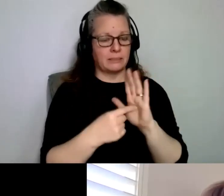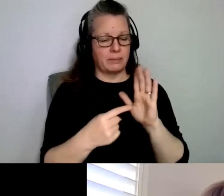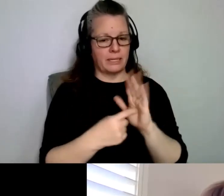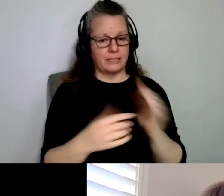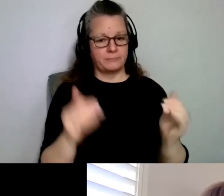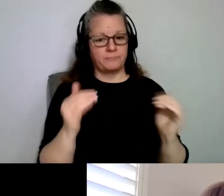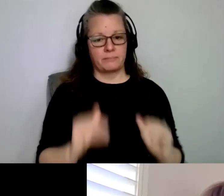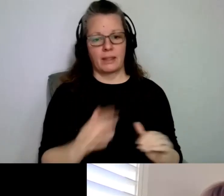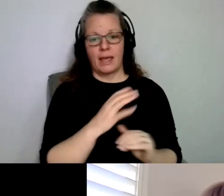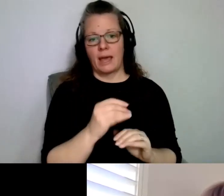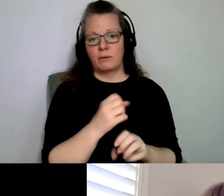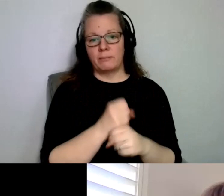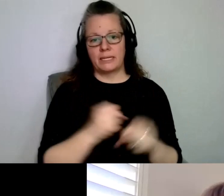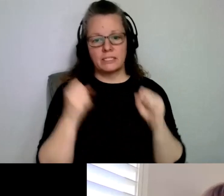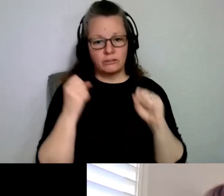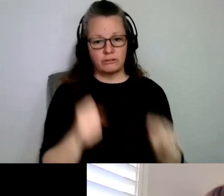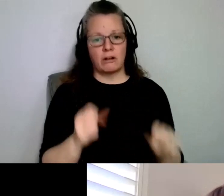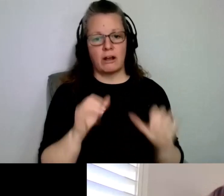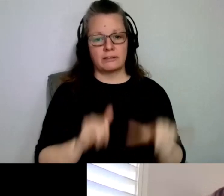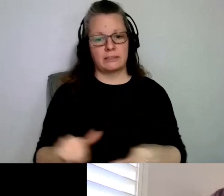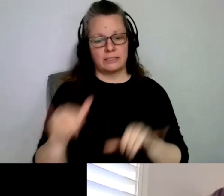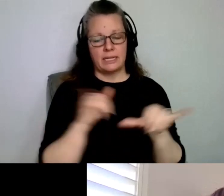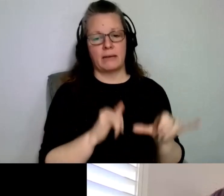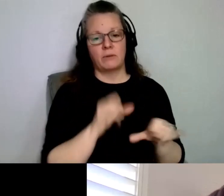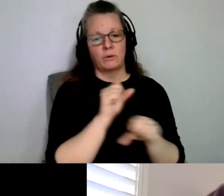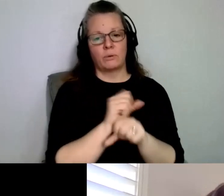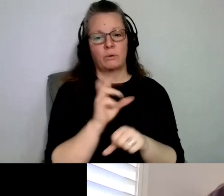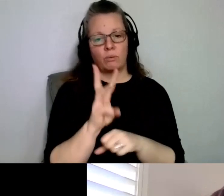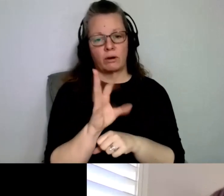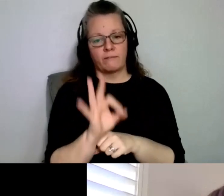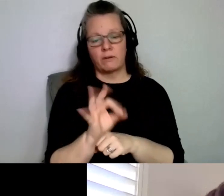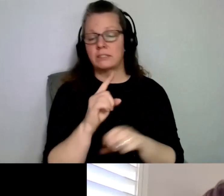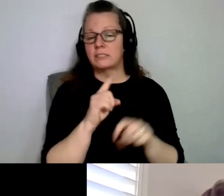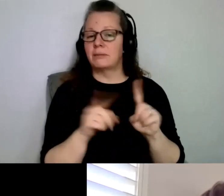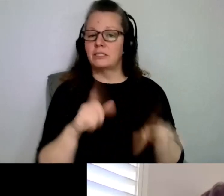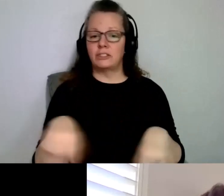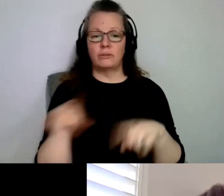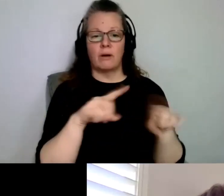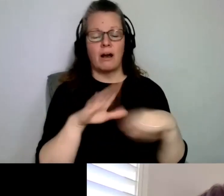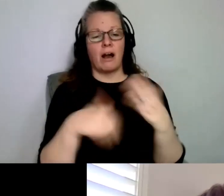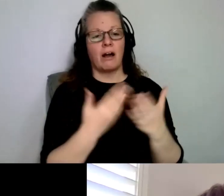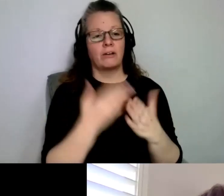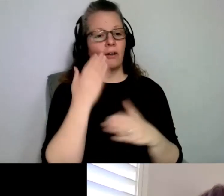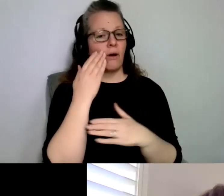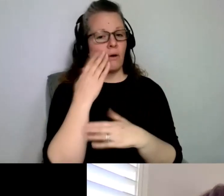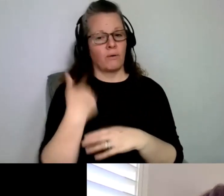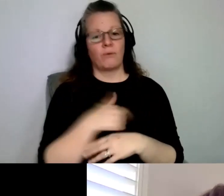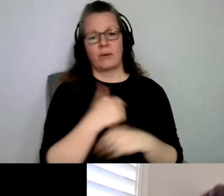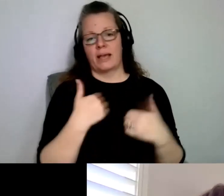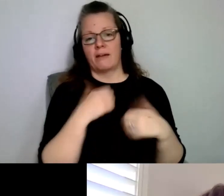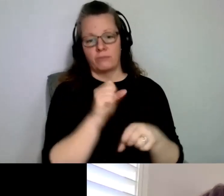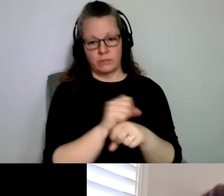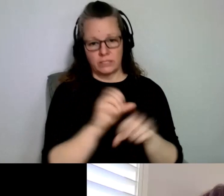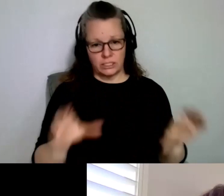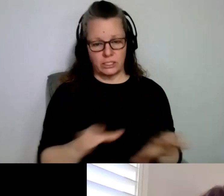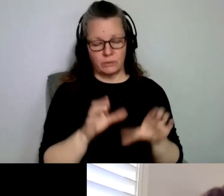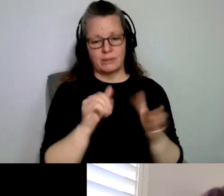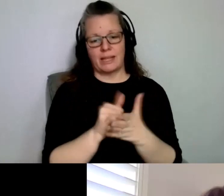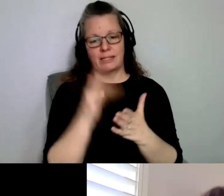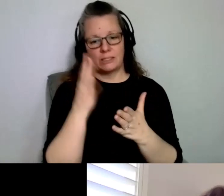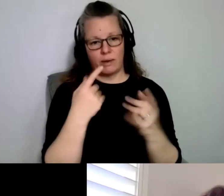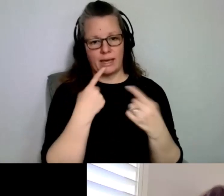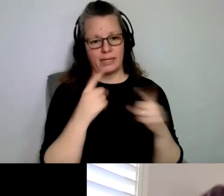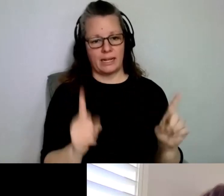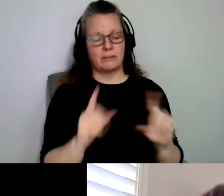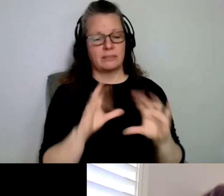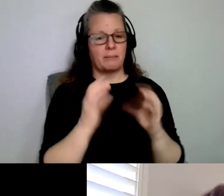strong, stable healthcare workforce. But as you all know, we have more work to do, which is why our administration announced a package of legislation